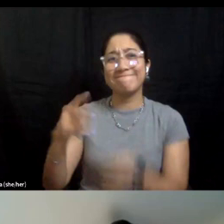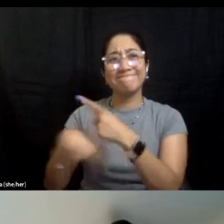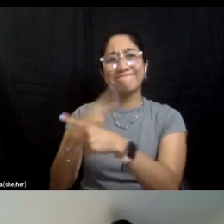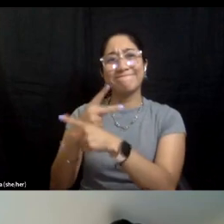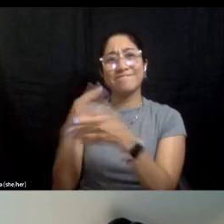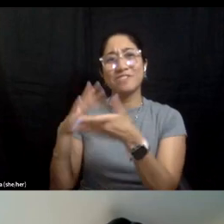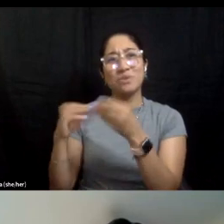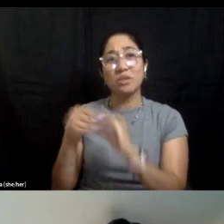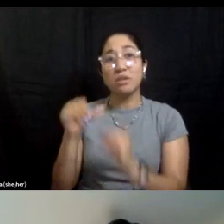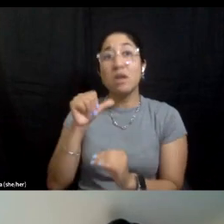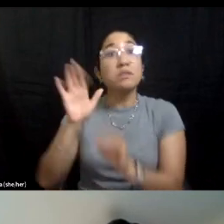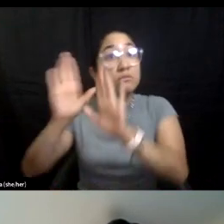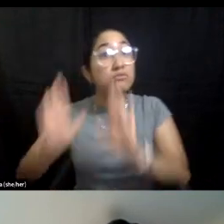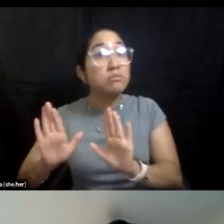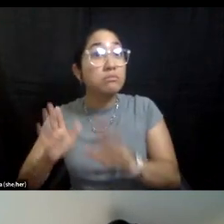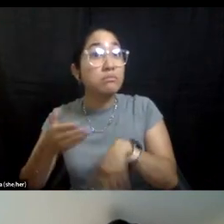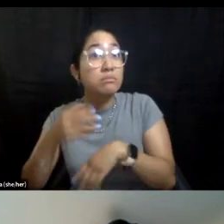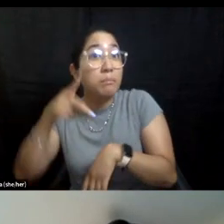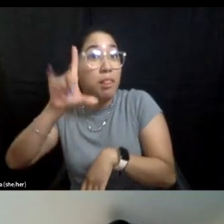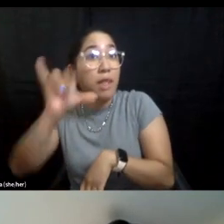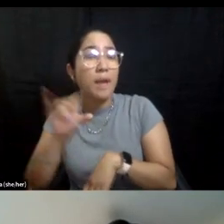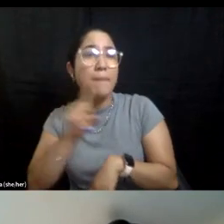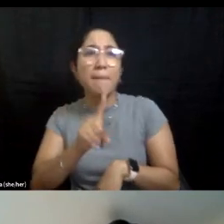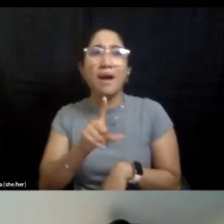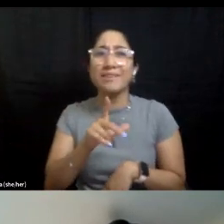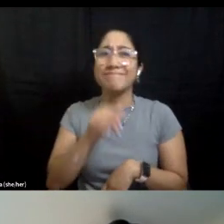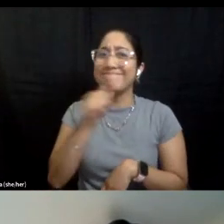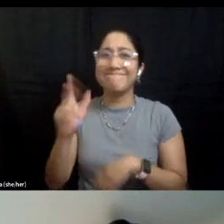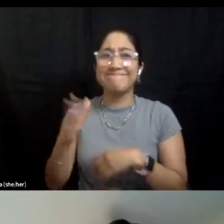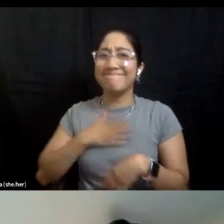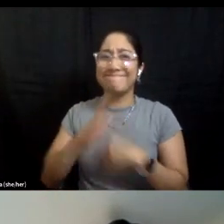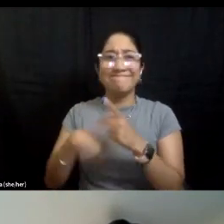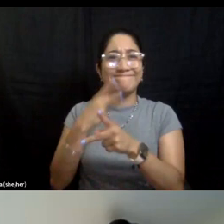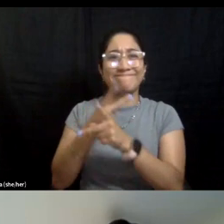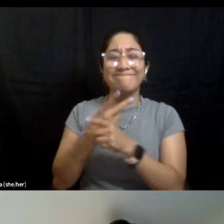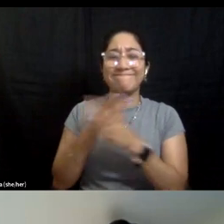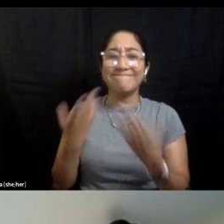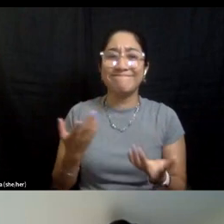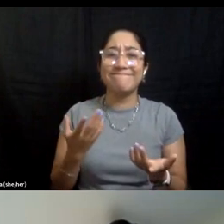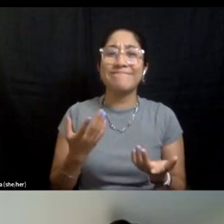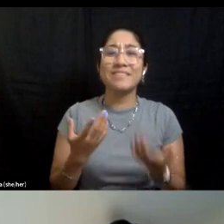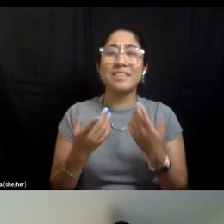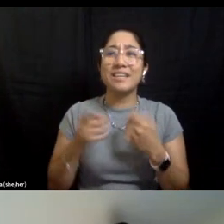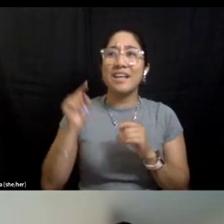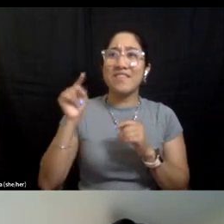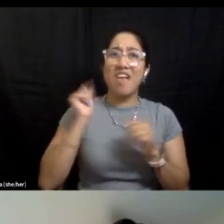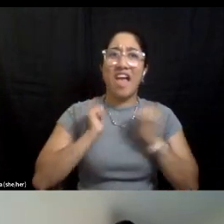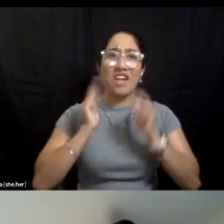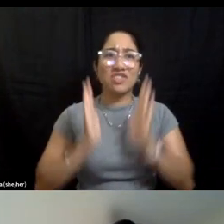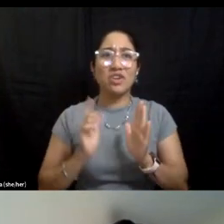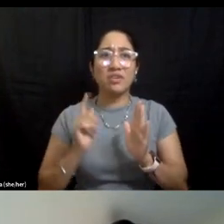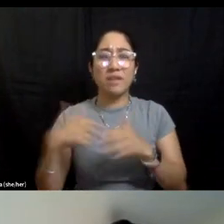of stories I was an actor. I love actors. And I think a lot about what is the baggage they have to carry when they go home after doing these